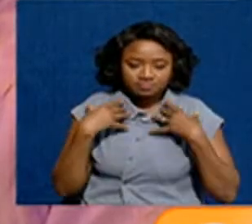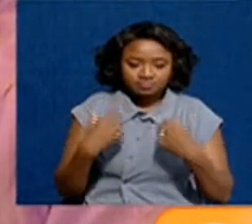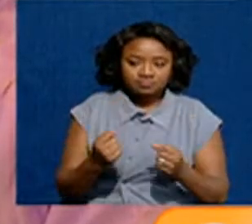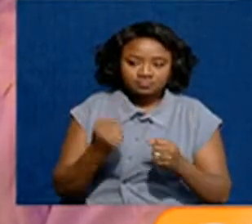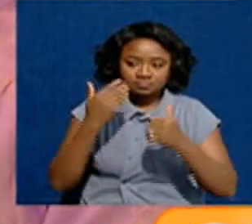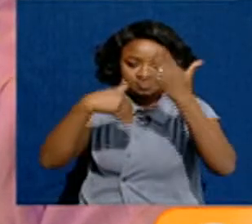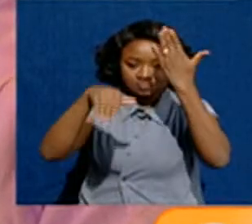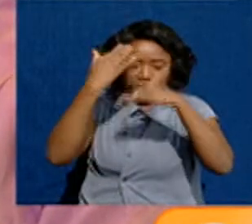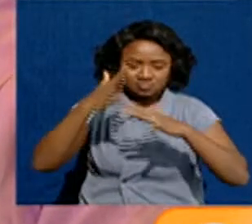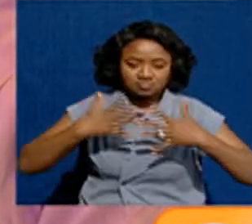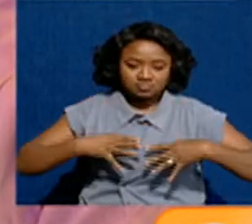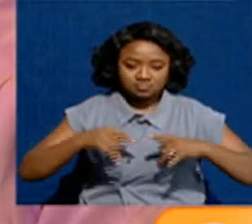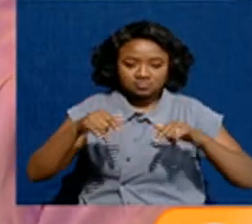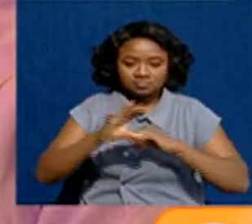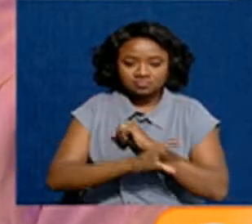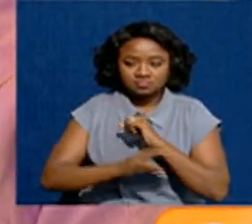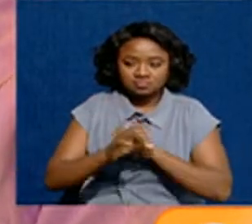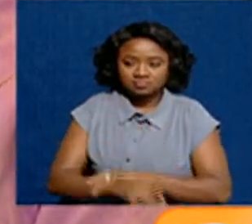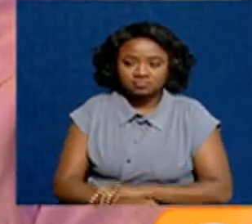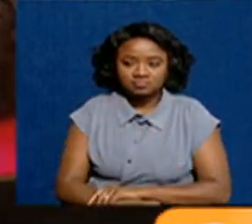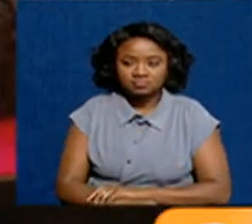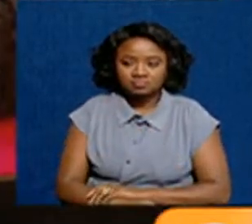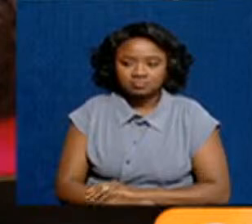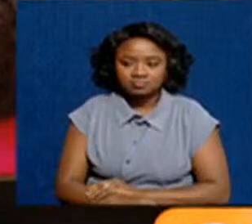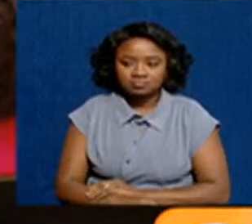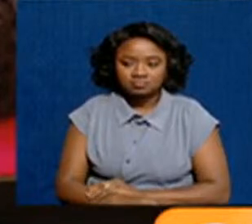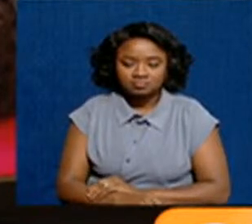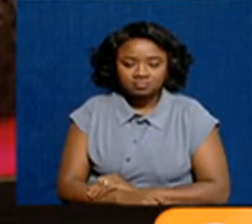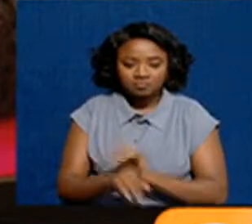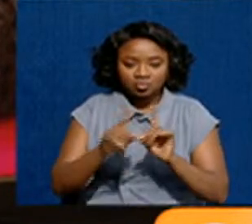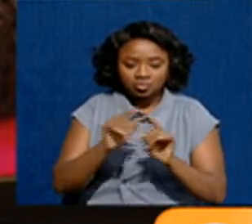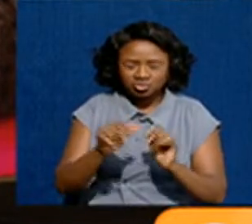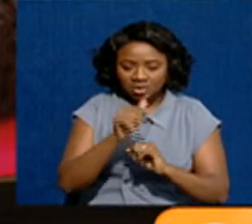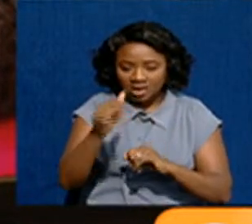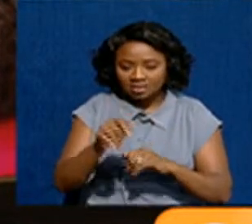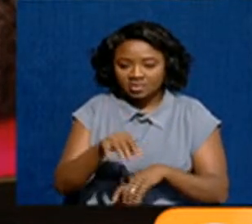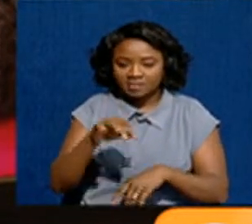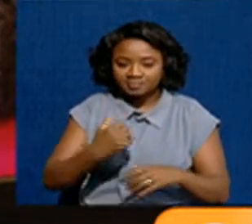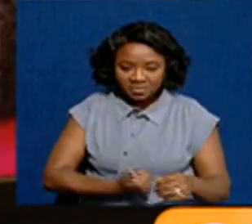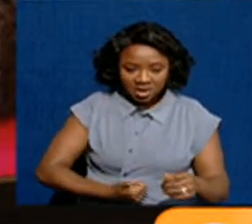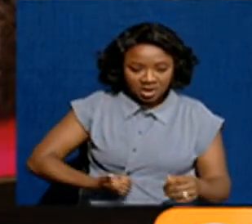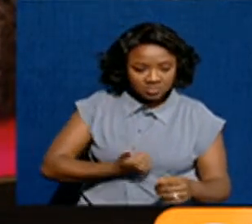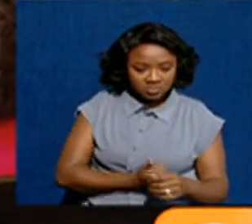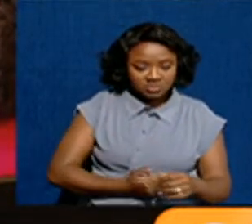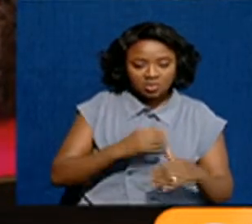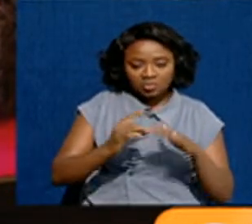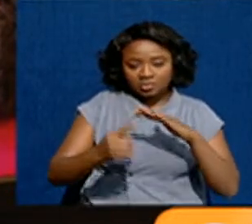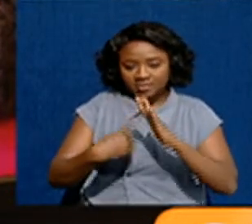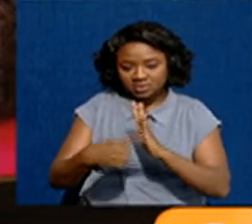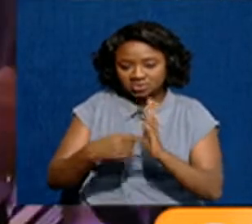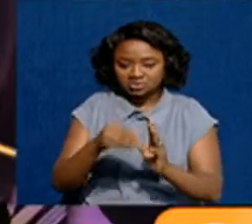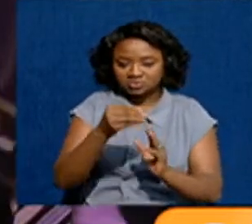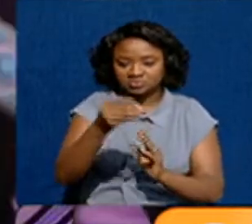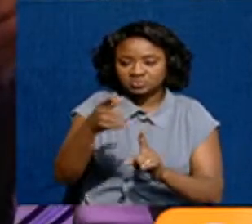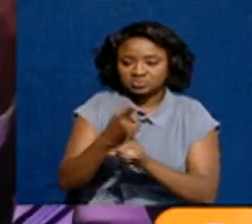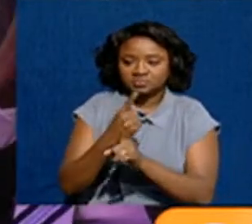continent. Ultrasound biopsy machines have also been donated to several other hospitals in Kenya.